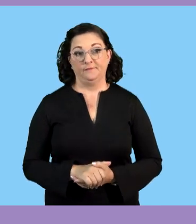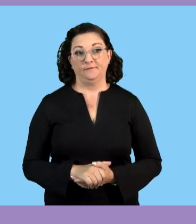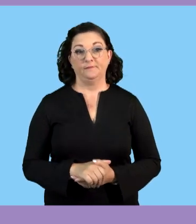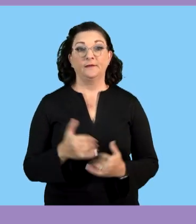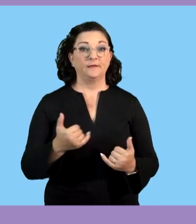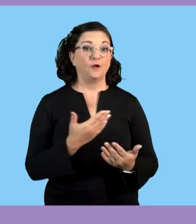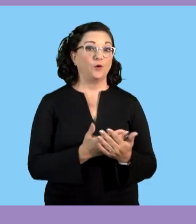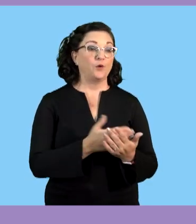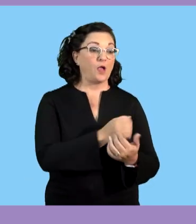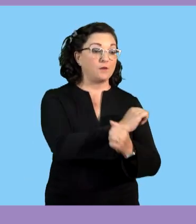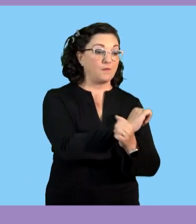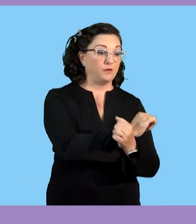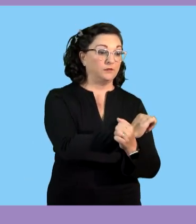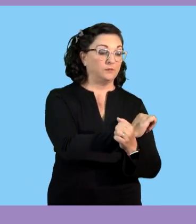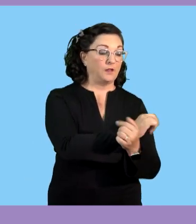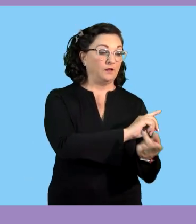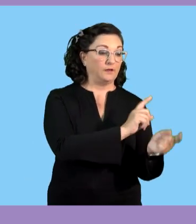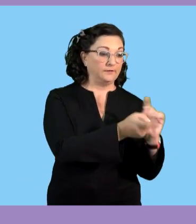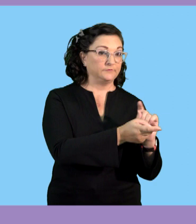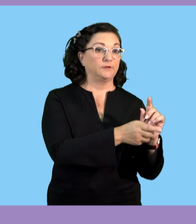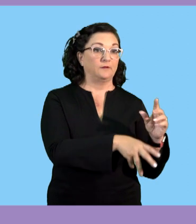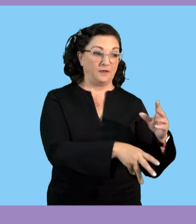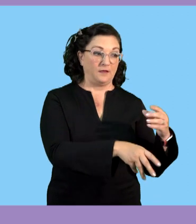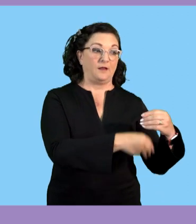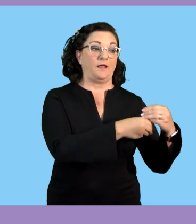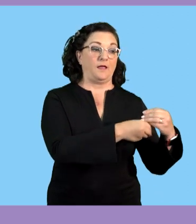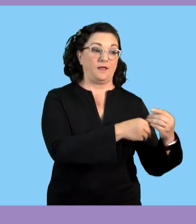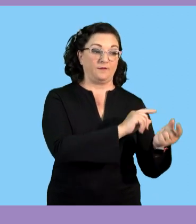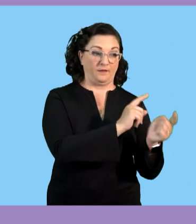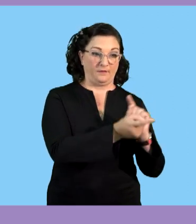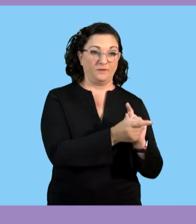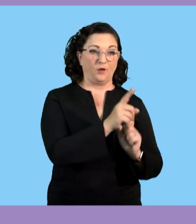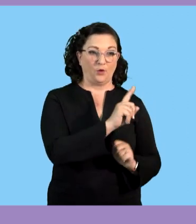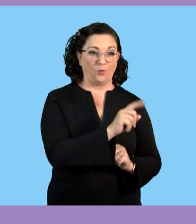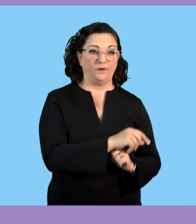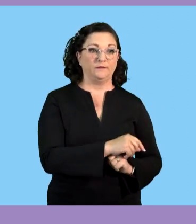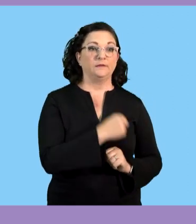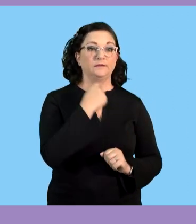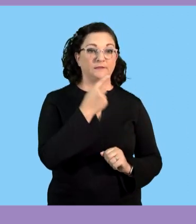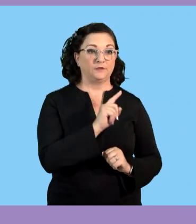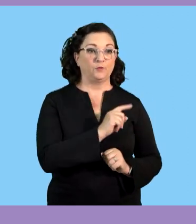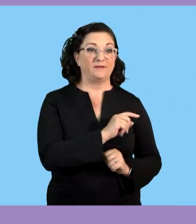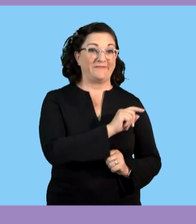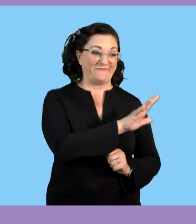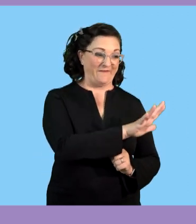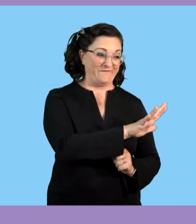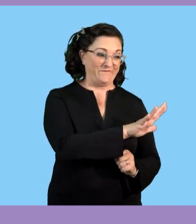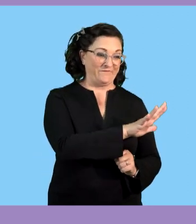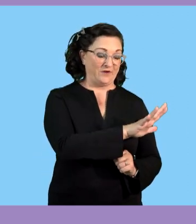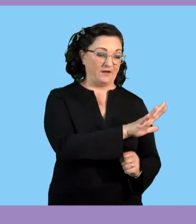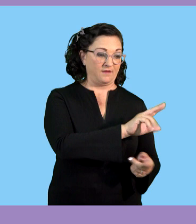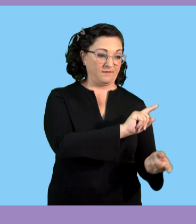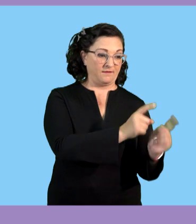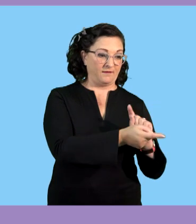So let's apply our multiplicative and additive inverses there. Now we are going to start with the 5. The additive inverse